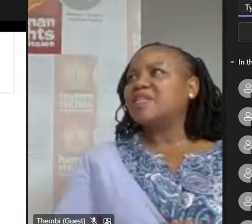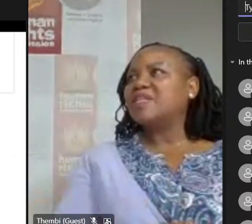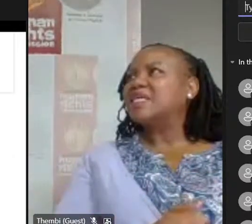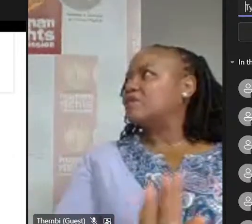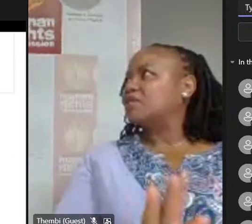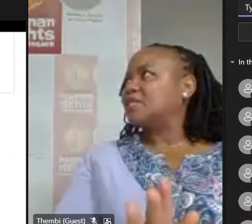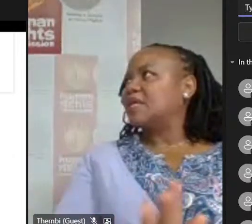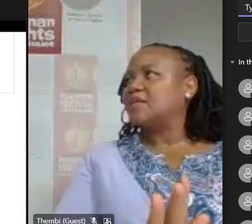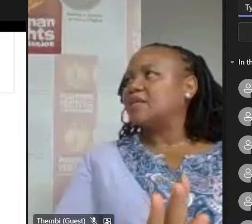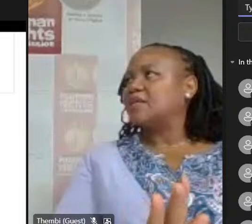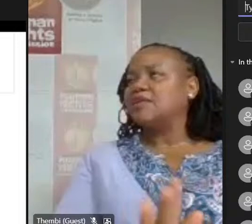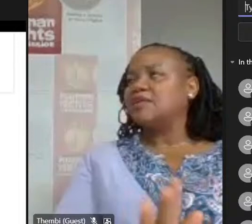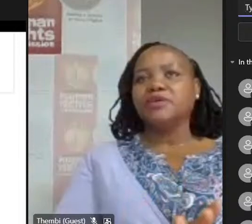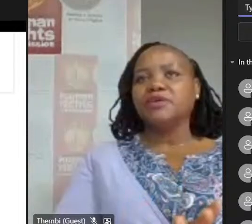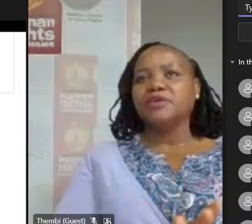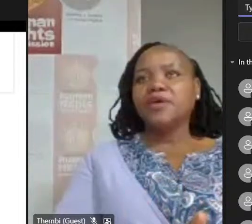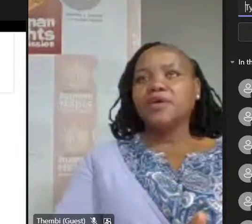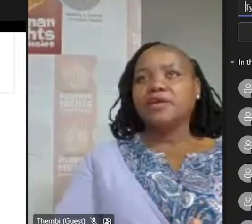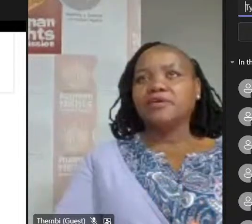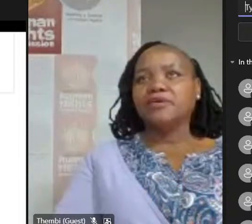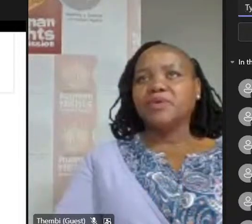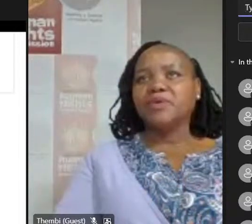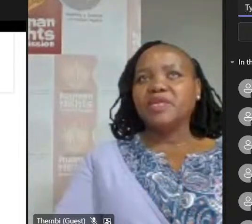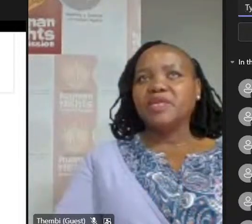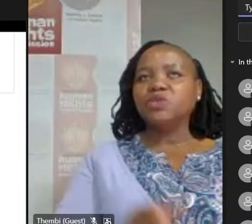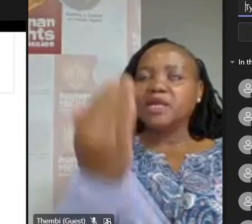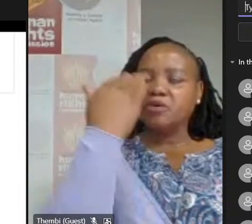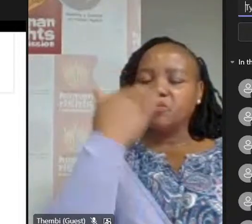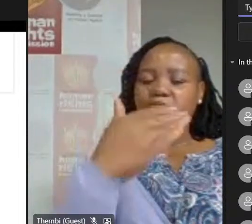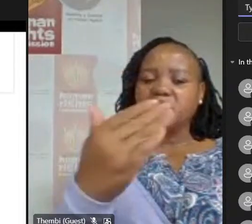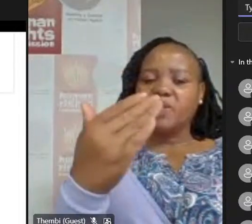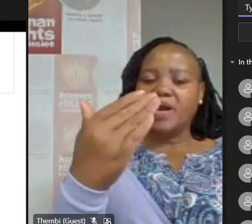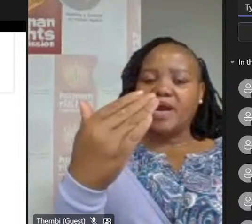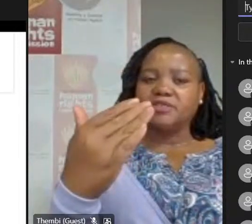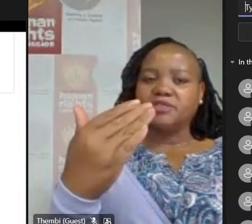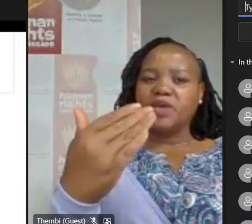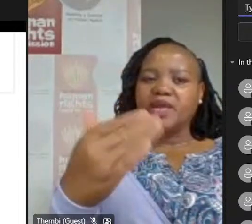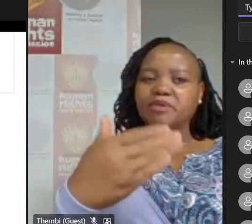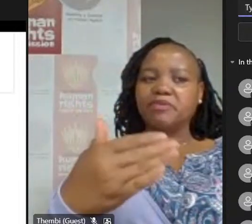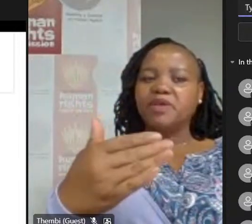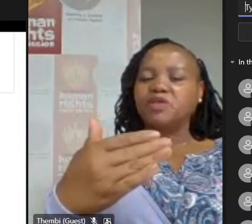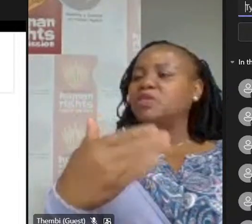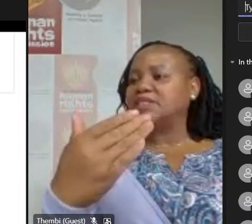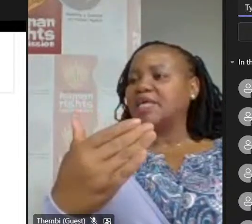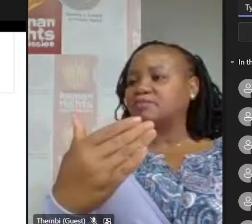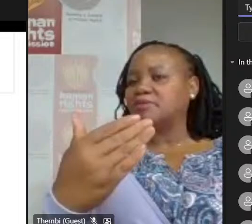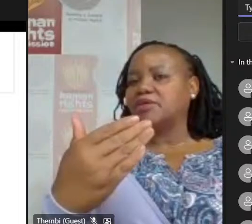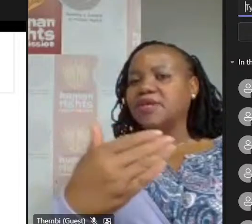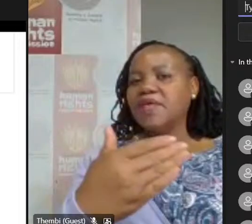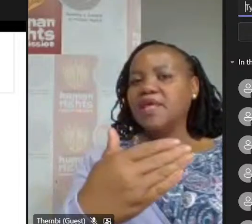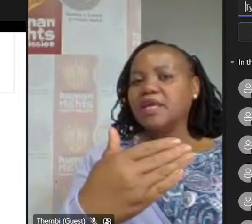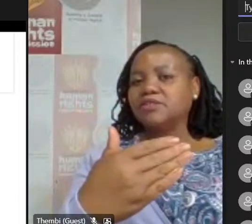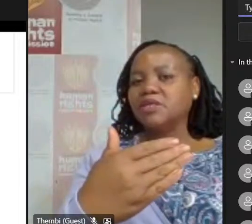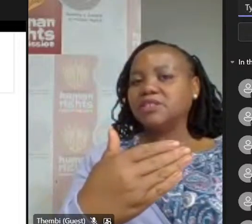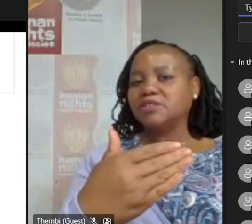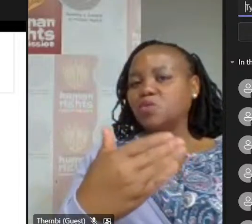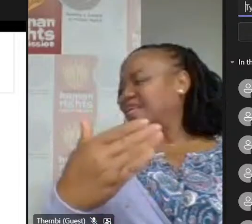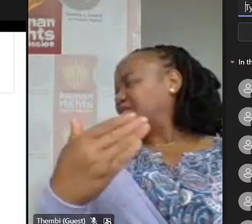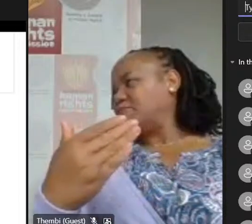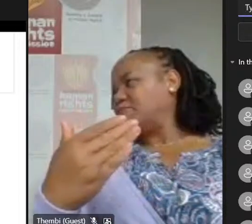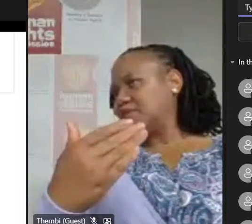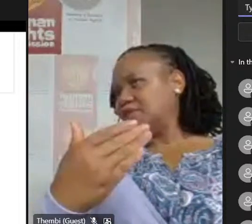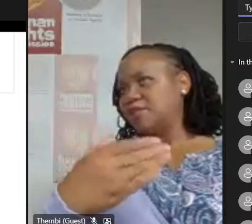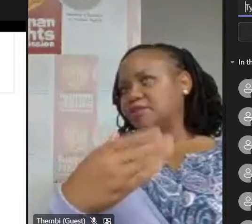I think there's a lot that needs to be we need to really open our eyes to and be prepared to discuss, because it's not just